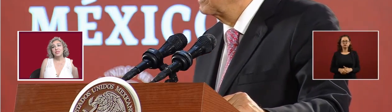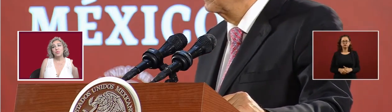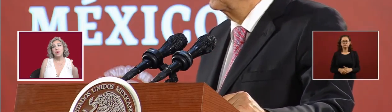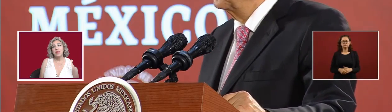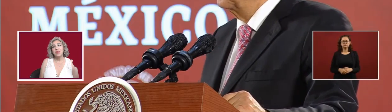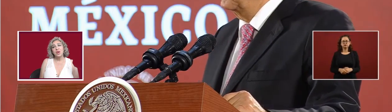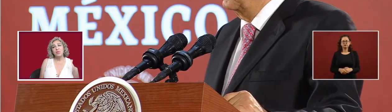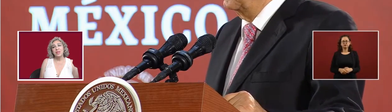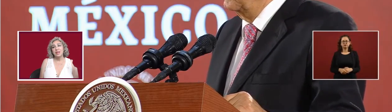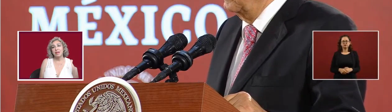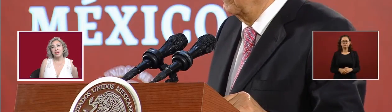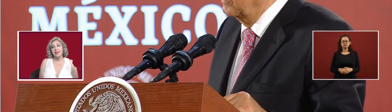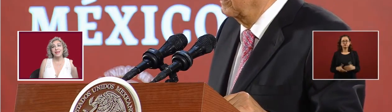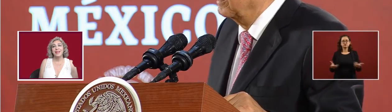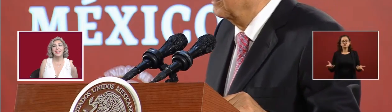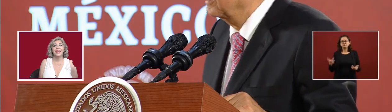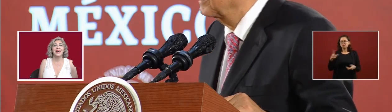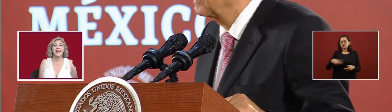so where are you going